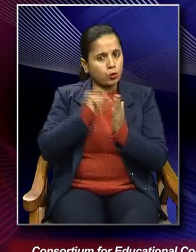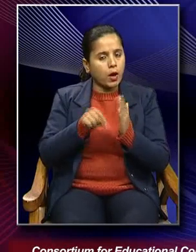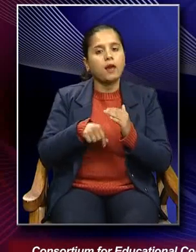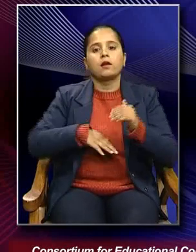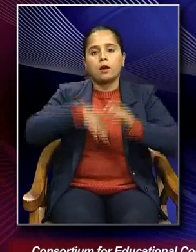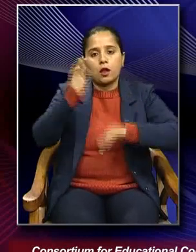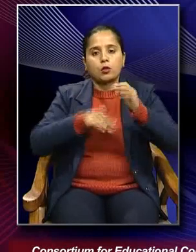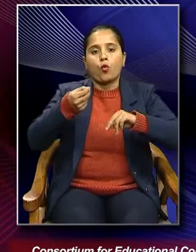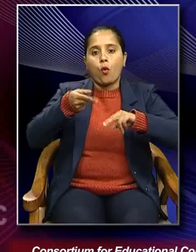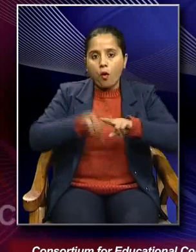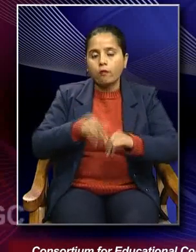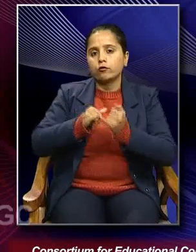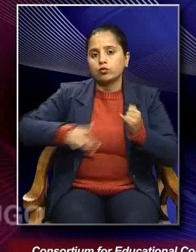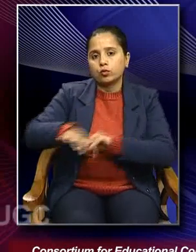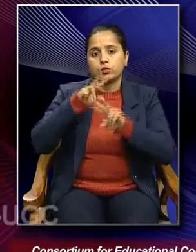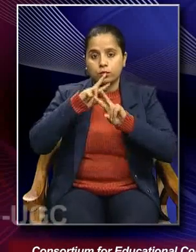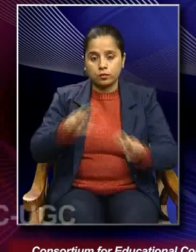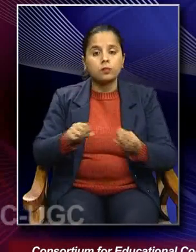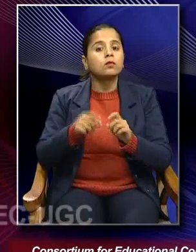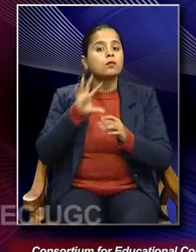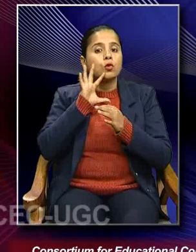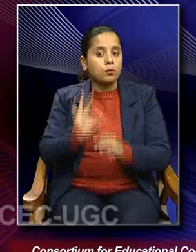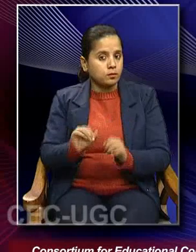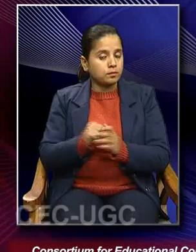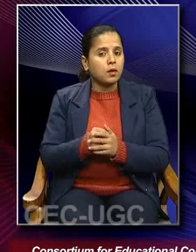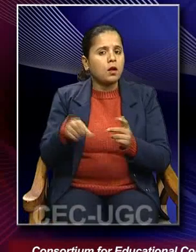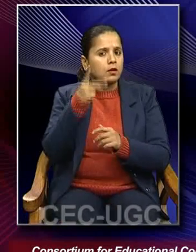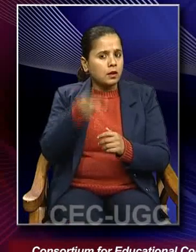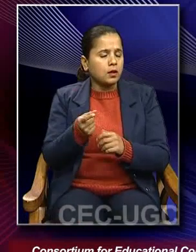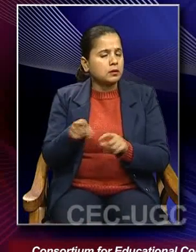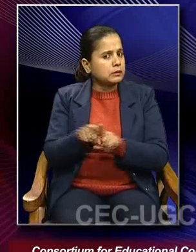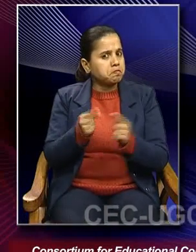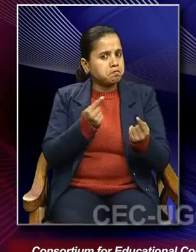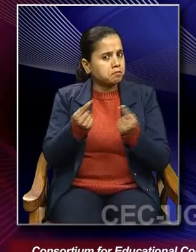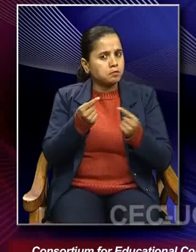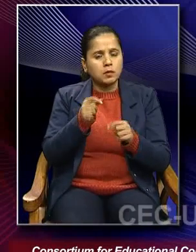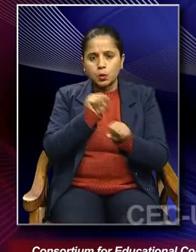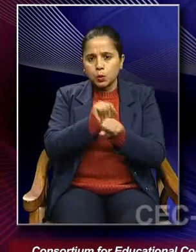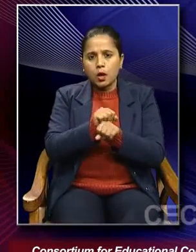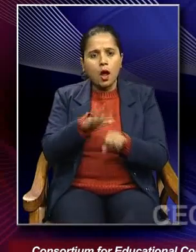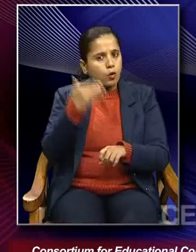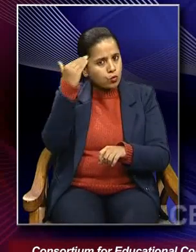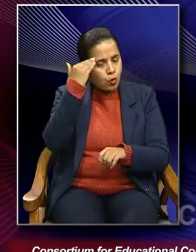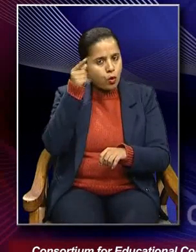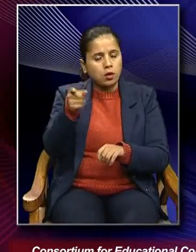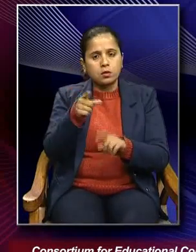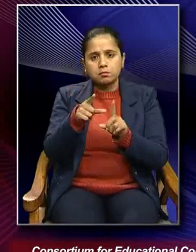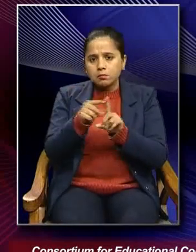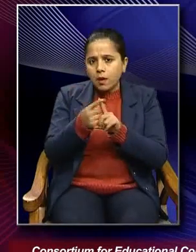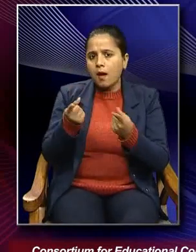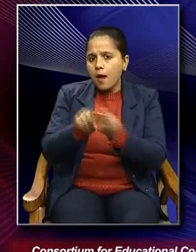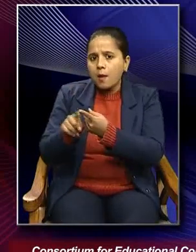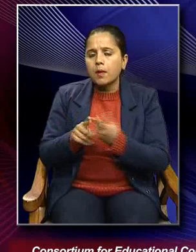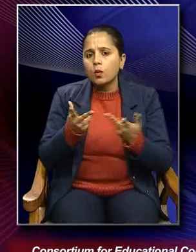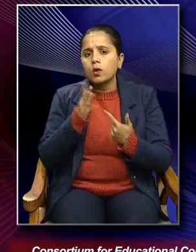is a seminal work in which they try to understand how knowledge forms and how it